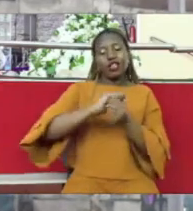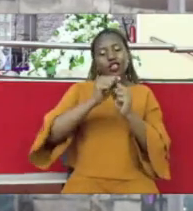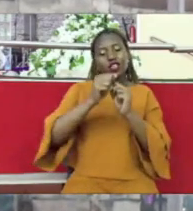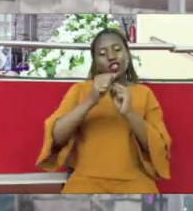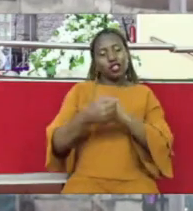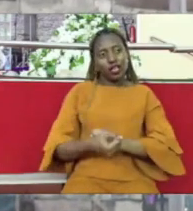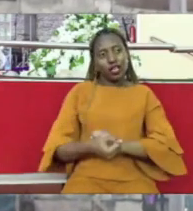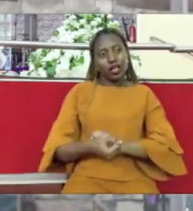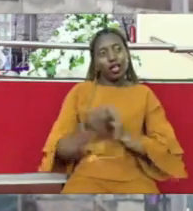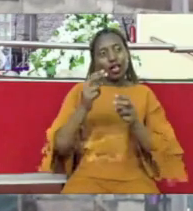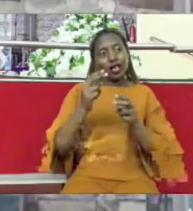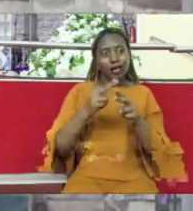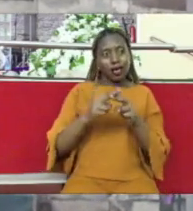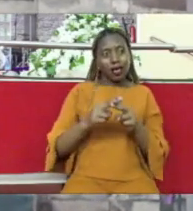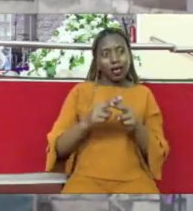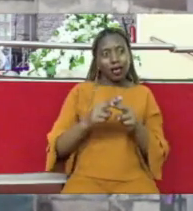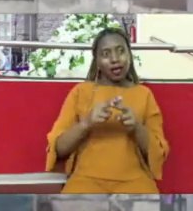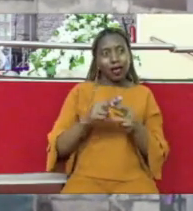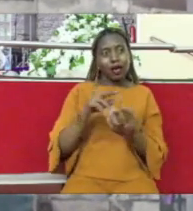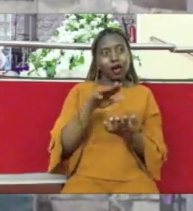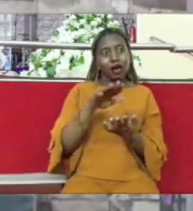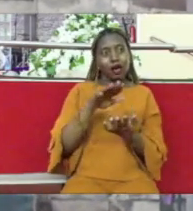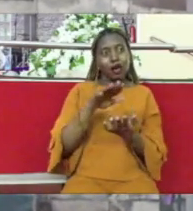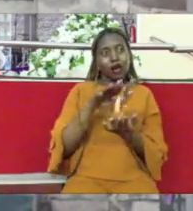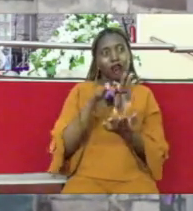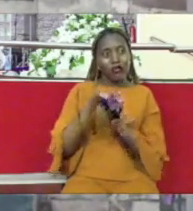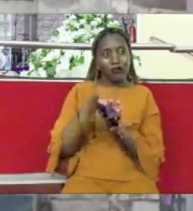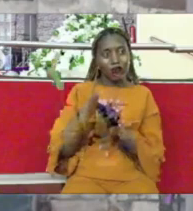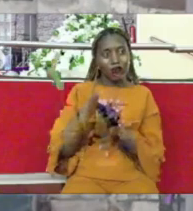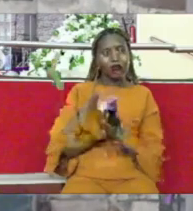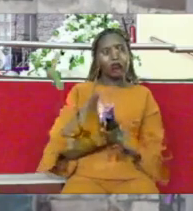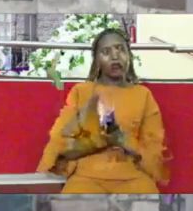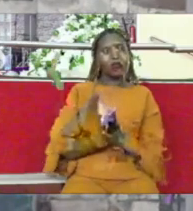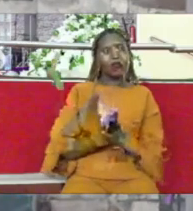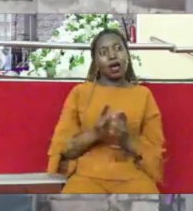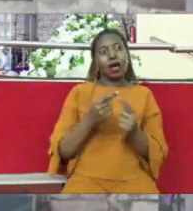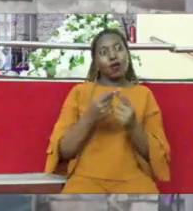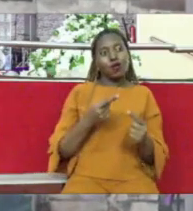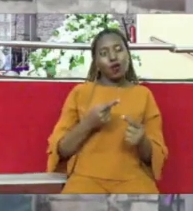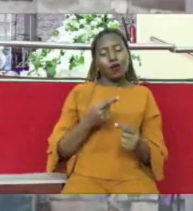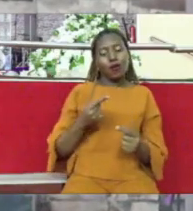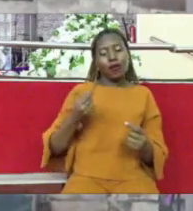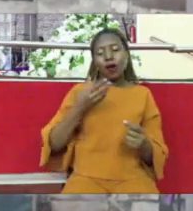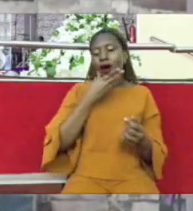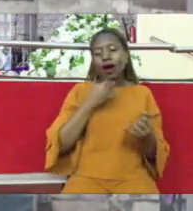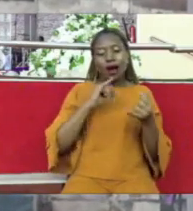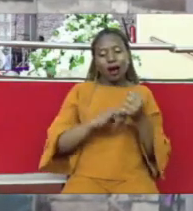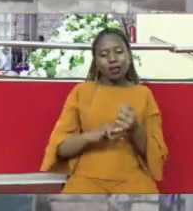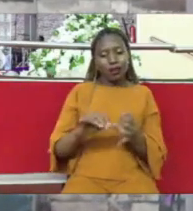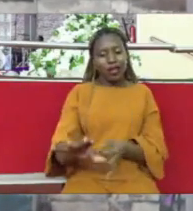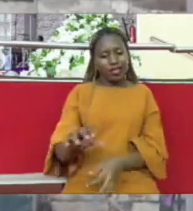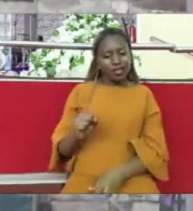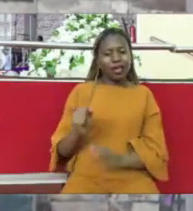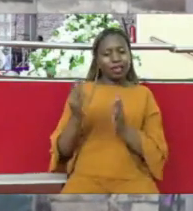evangelist. Akambadilisha na akampa jina mwinjilisti. From a husband snatcher to an evangelist. Toka kwa mnyakuzi wa Bwana